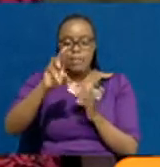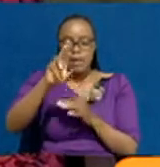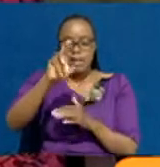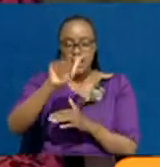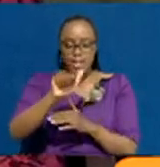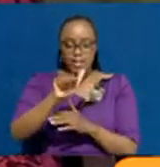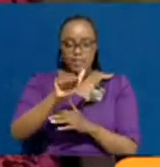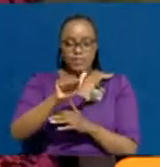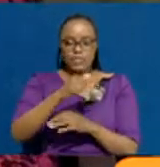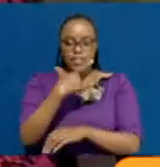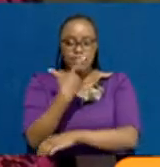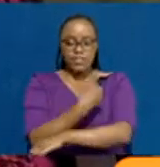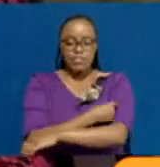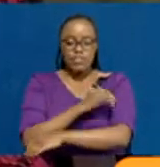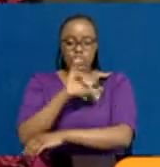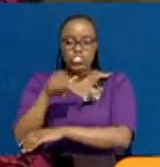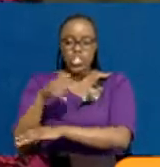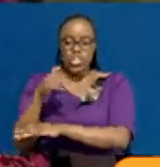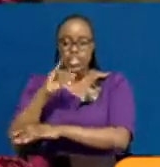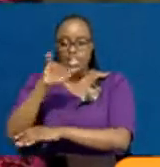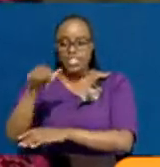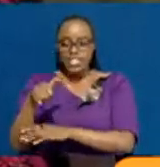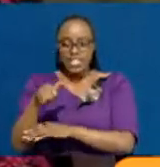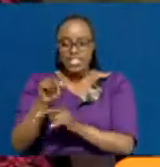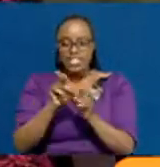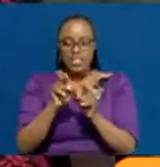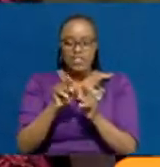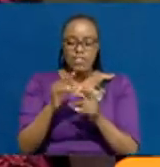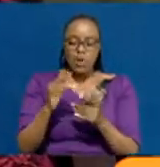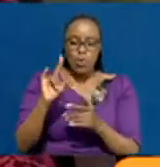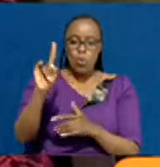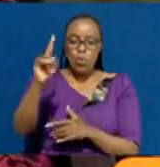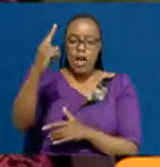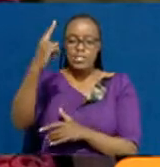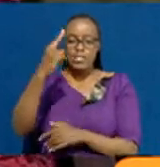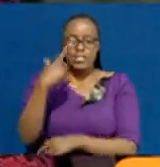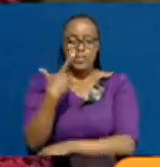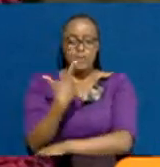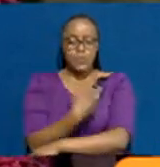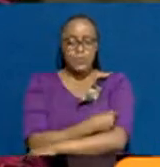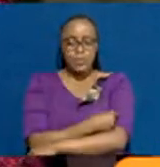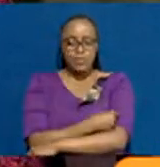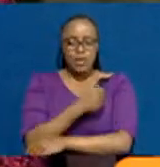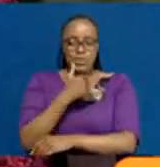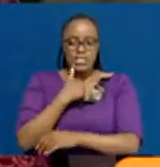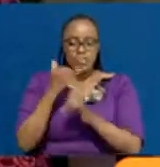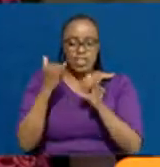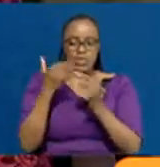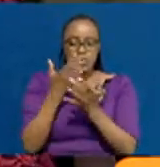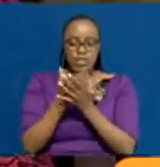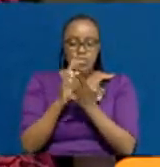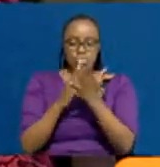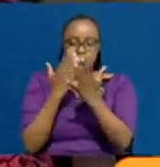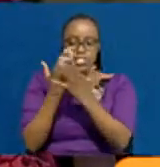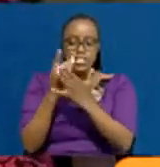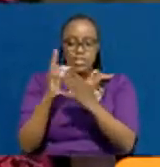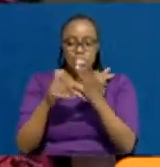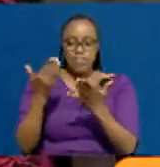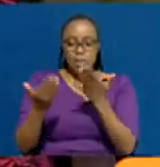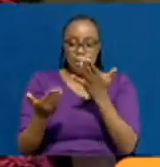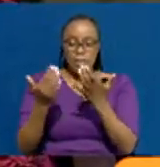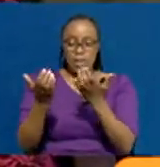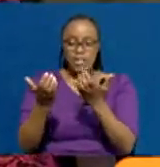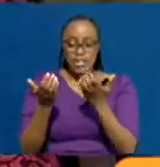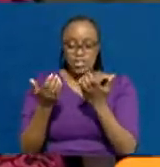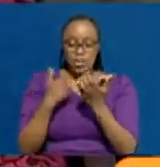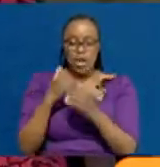vaccine. For J&J, the primary dose is considered to be a 1-dose vaccine. There's been newer evidence to suggest that you may actually need